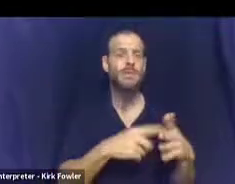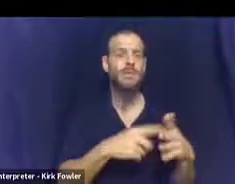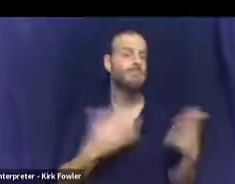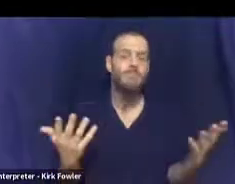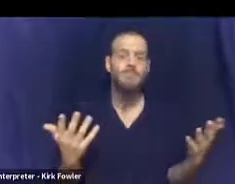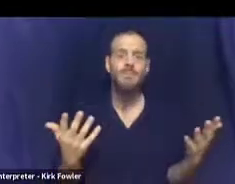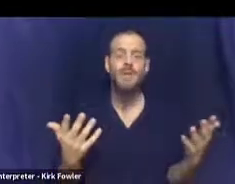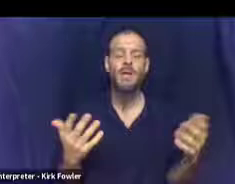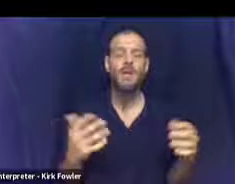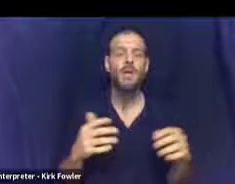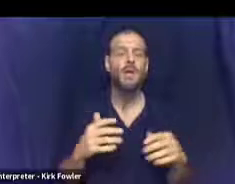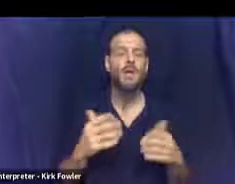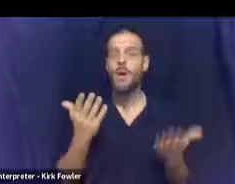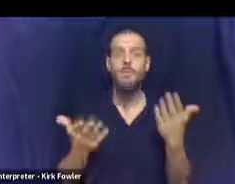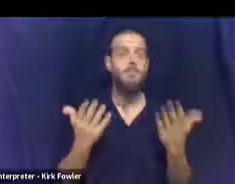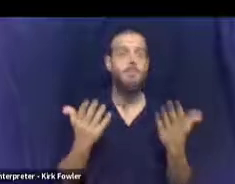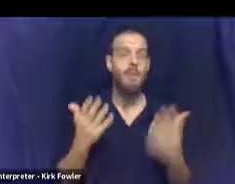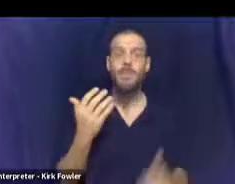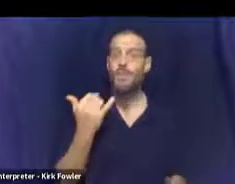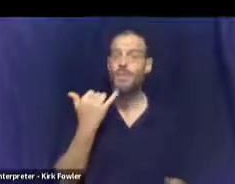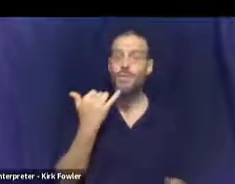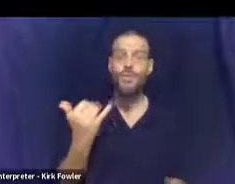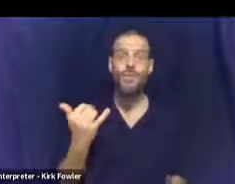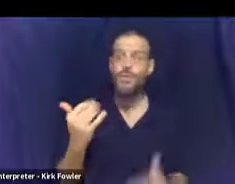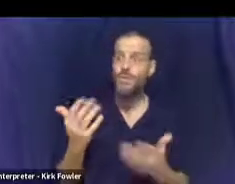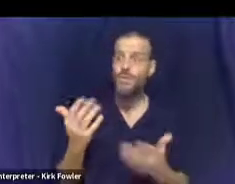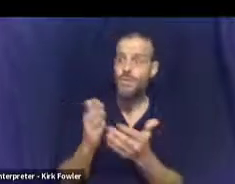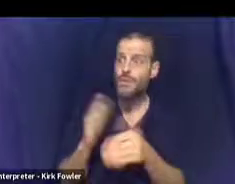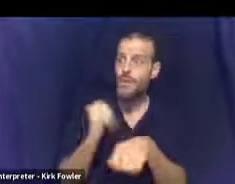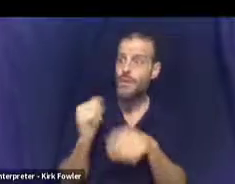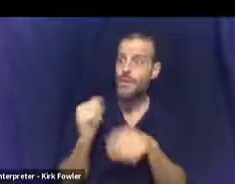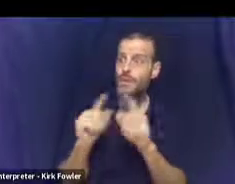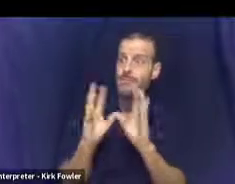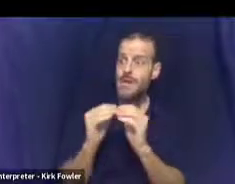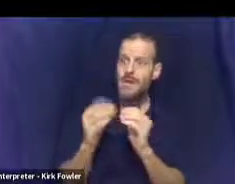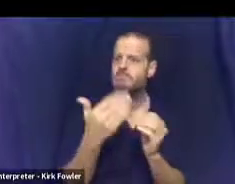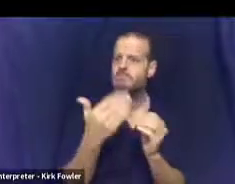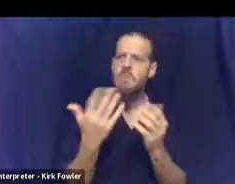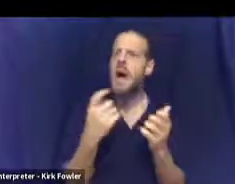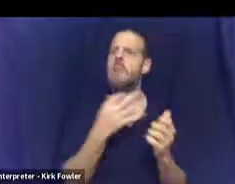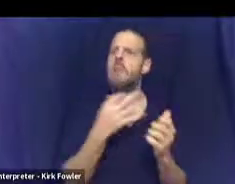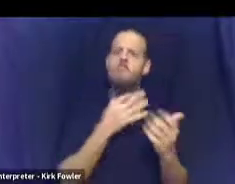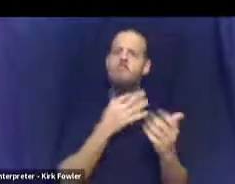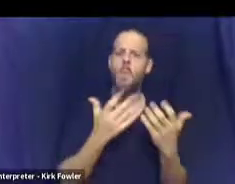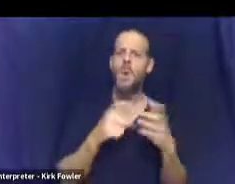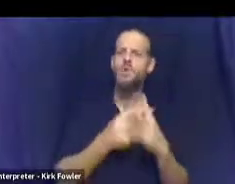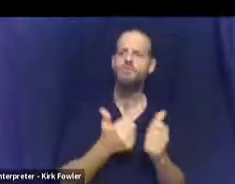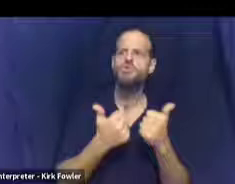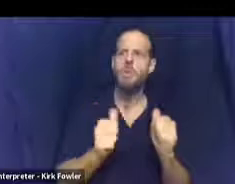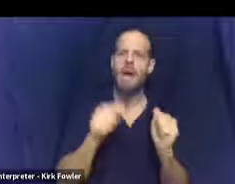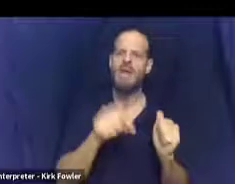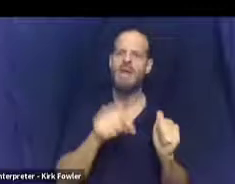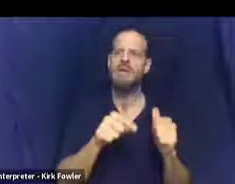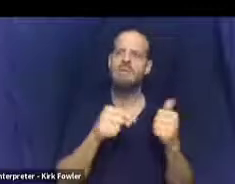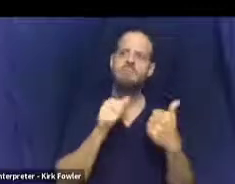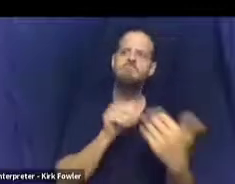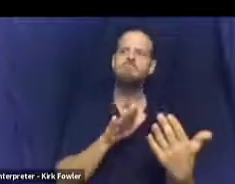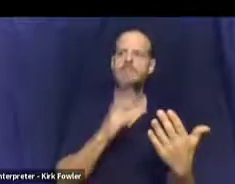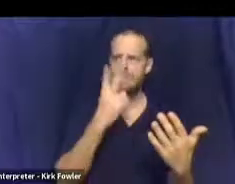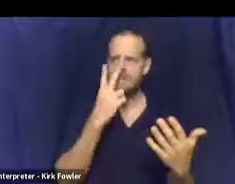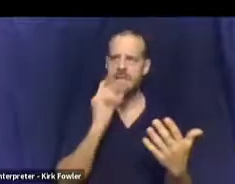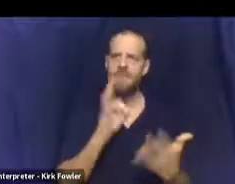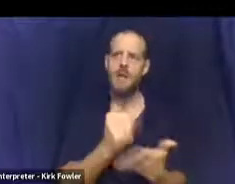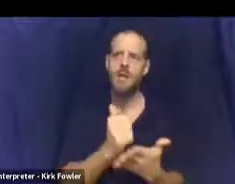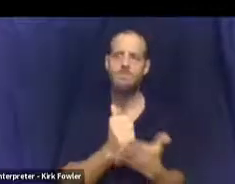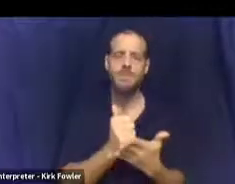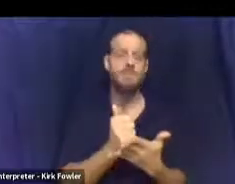and saying, Hey, I'd like to give this a try to just starting to brainstorm what a schedule looks like for your kid. Um, it's never too late to